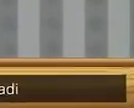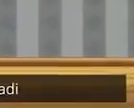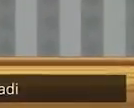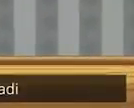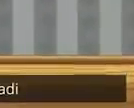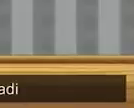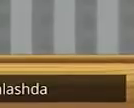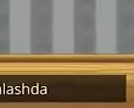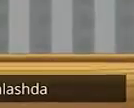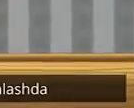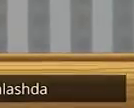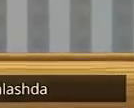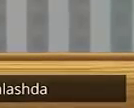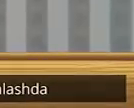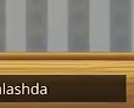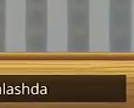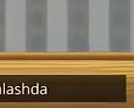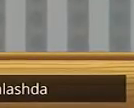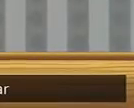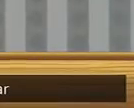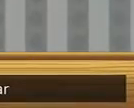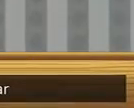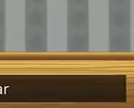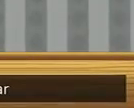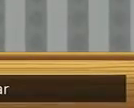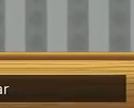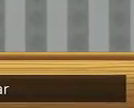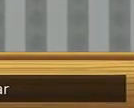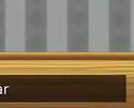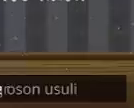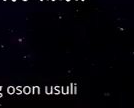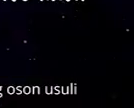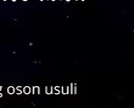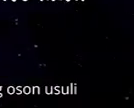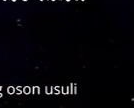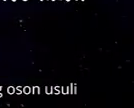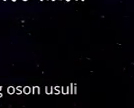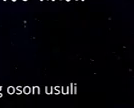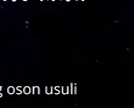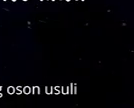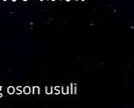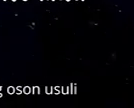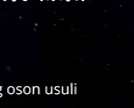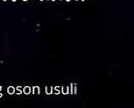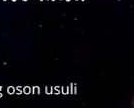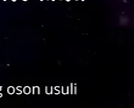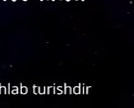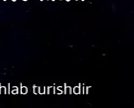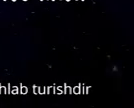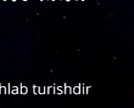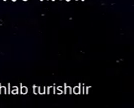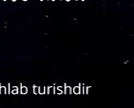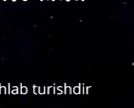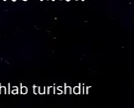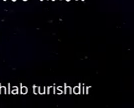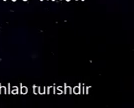yourself to succeed. Here are some tips that will help make you a better networker. The easiest way to expand your network is to